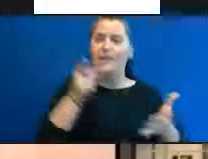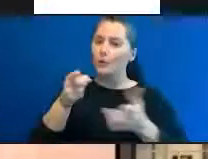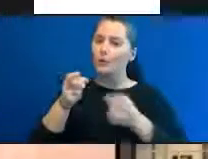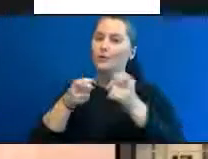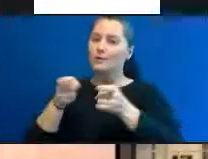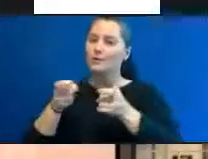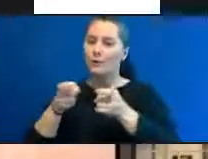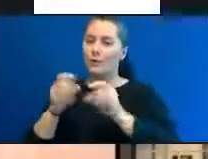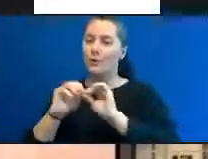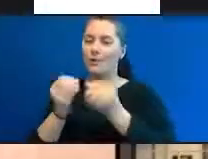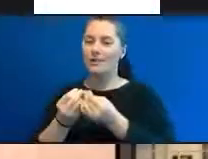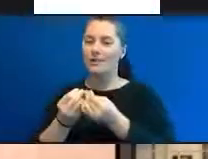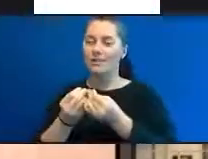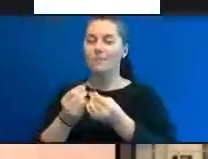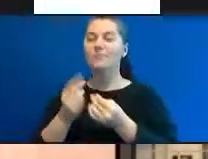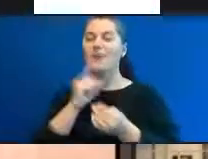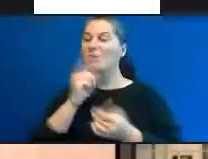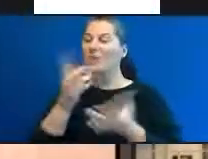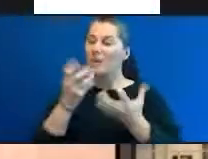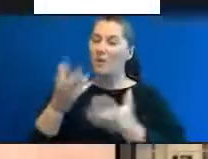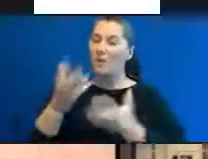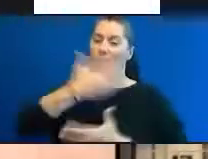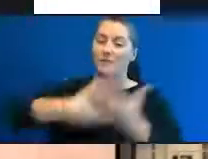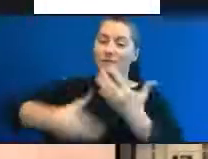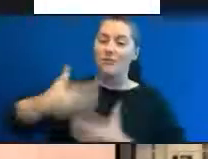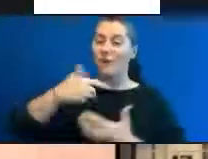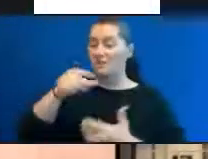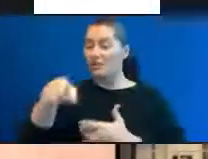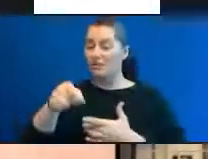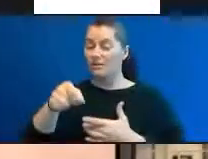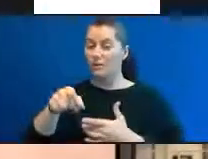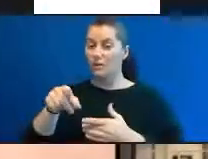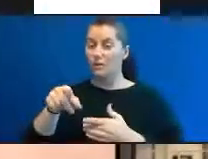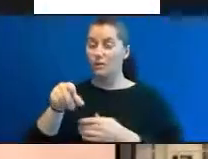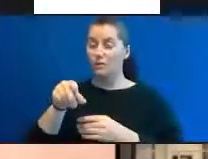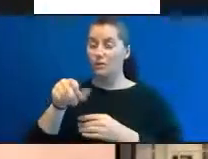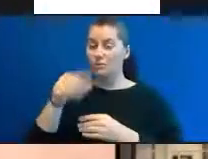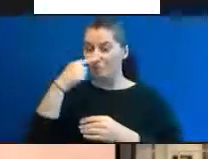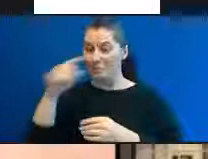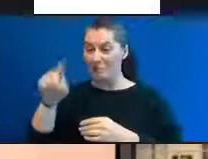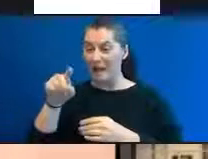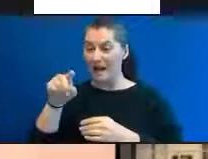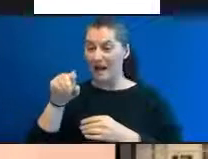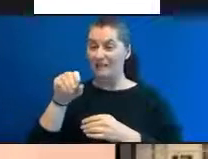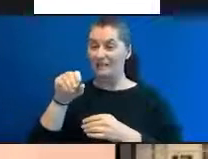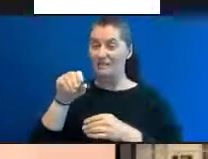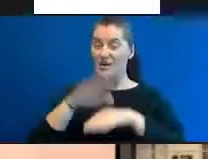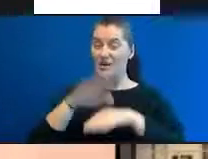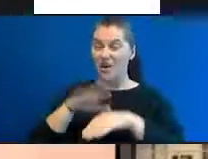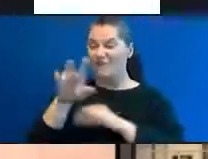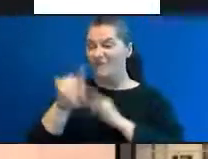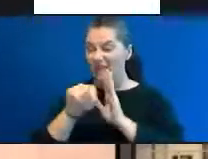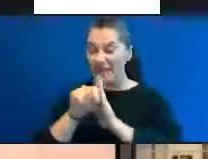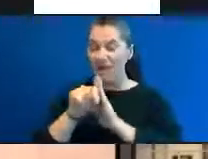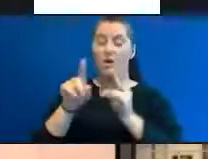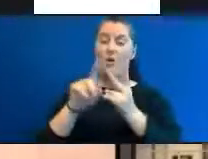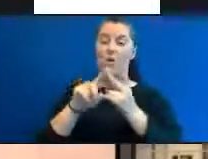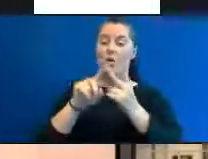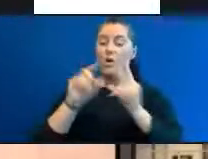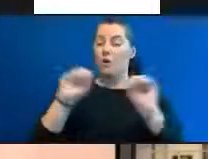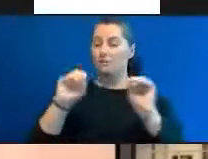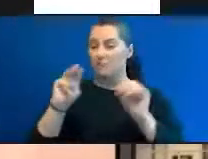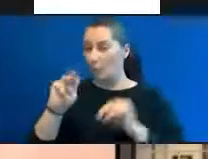excited. We like to make this interactive. It's always fun that way. So if you turn on your video or if you unmute yourself, as you have questions, feel free to ask